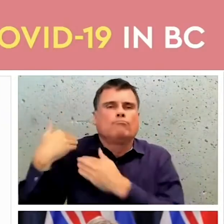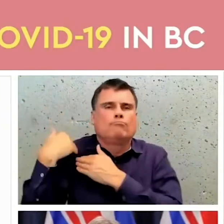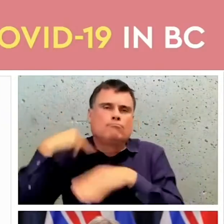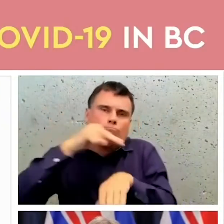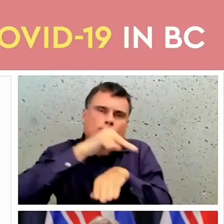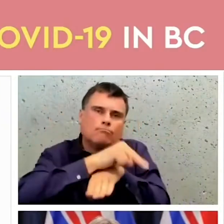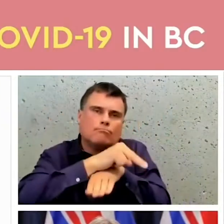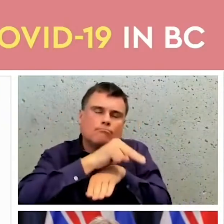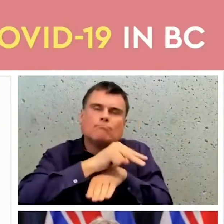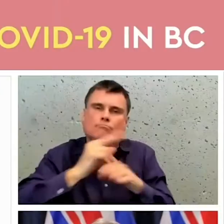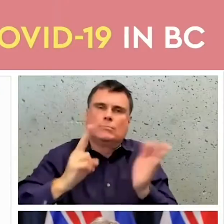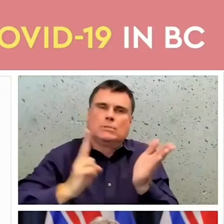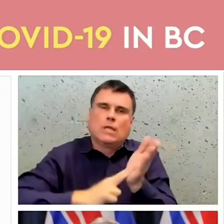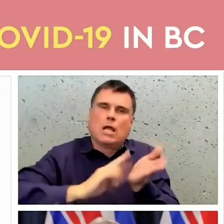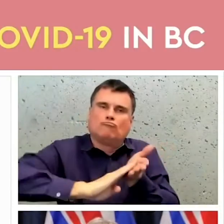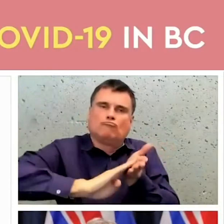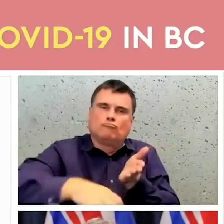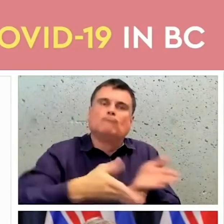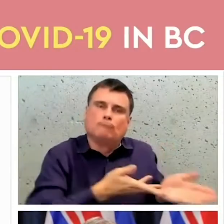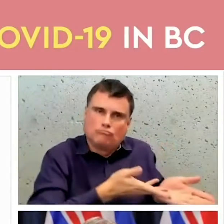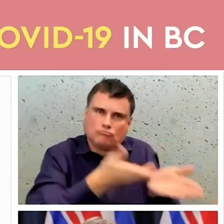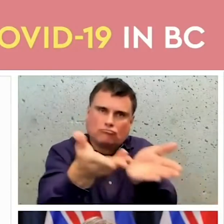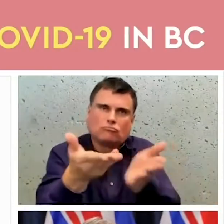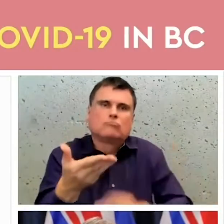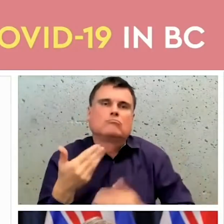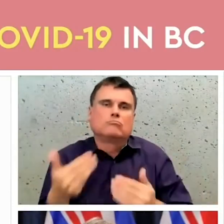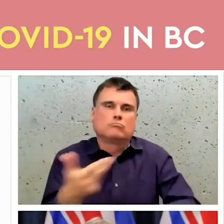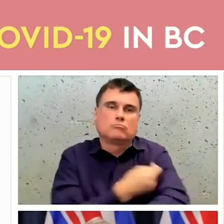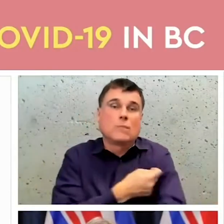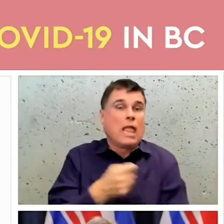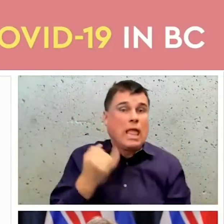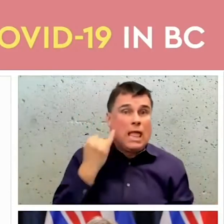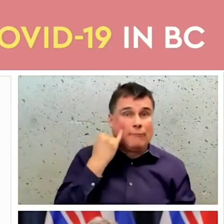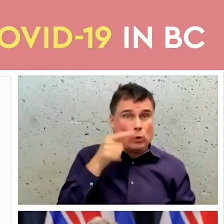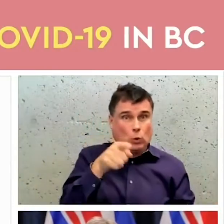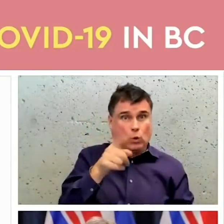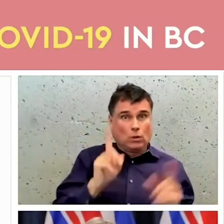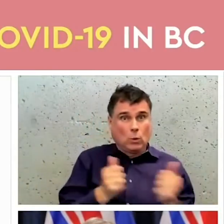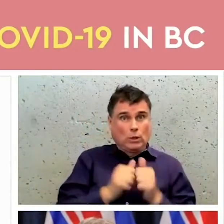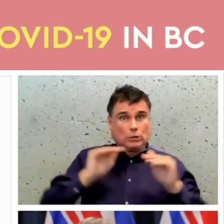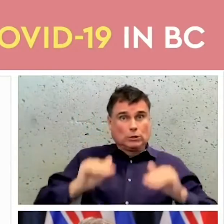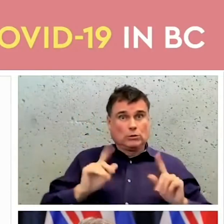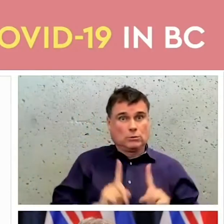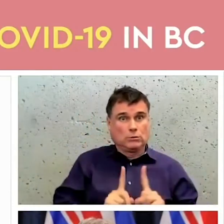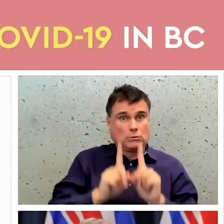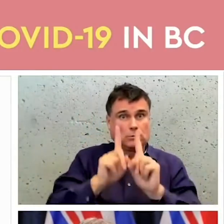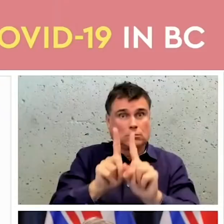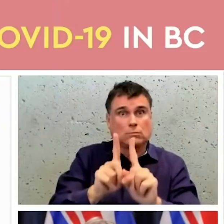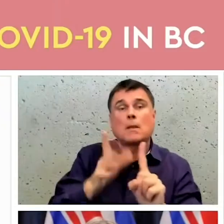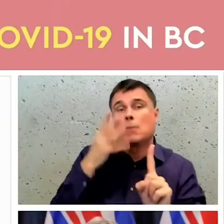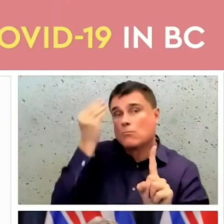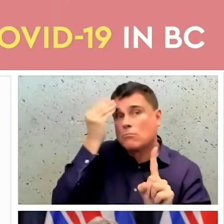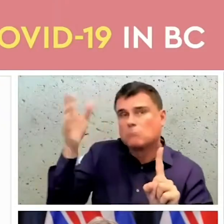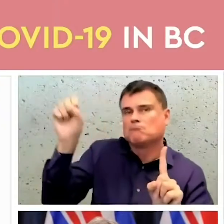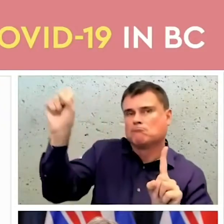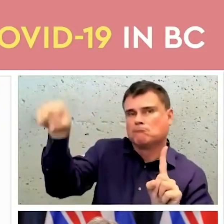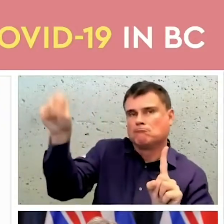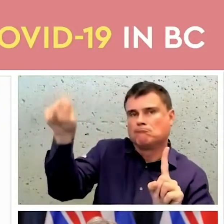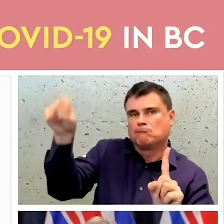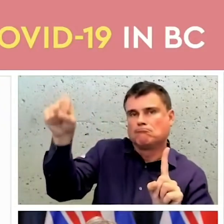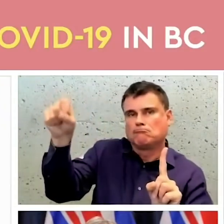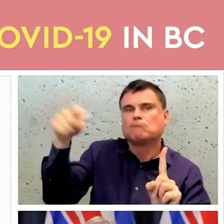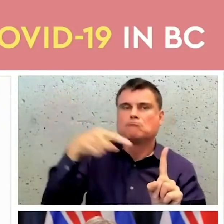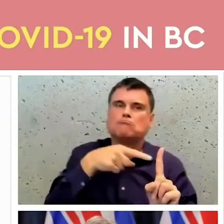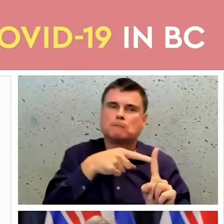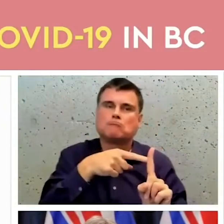this can be a verbal consent given at the clinic. These children, we know from parents they want to accompany their kids to get vaccinated